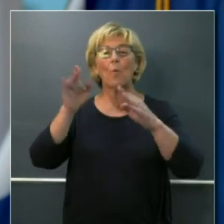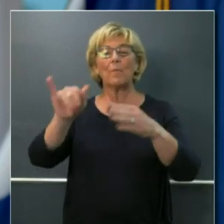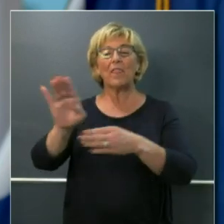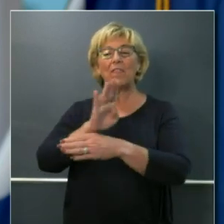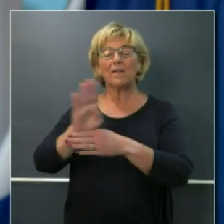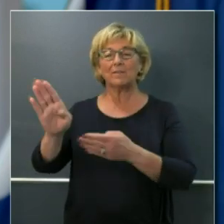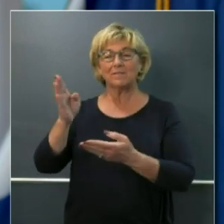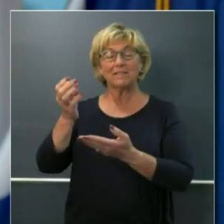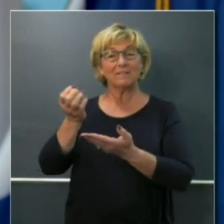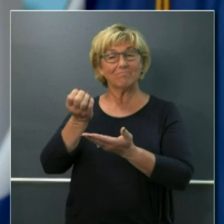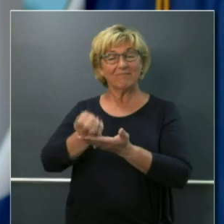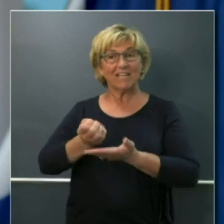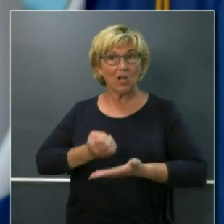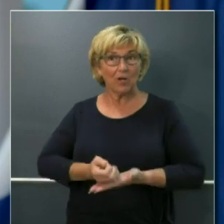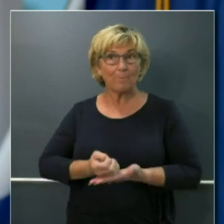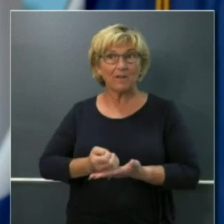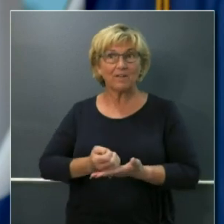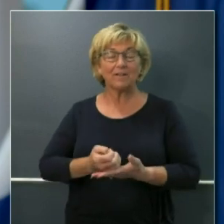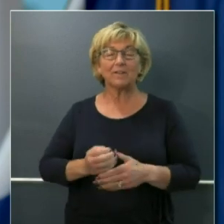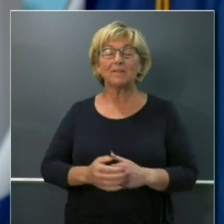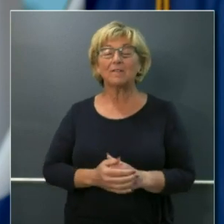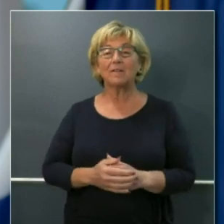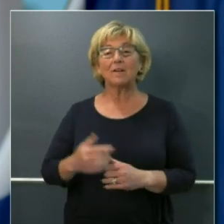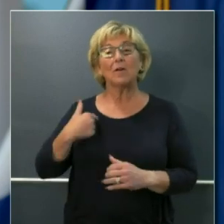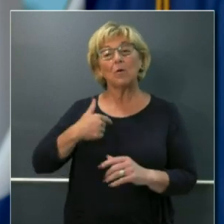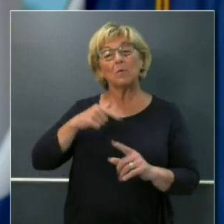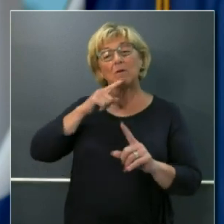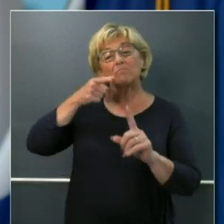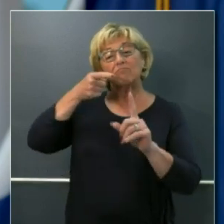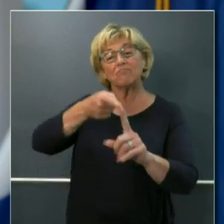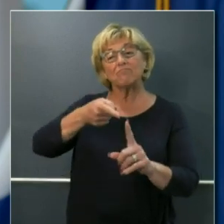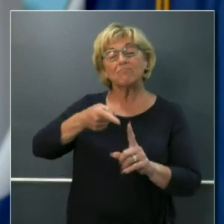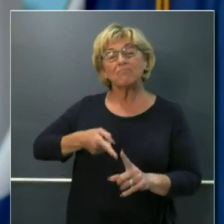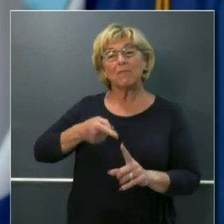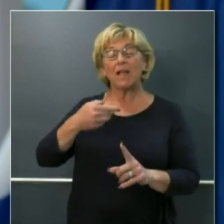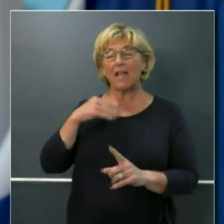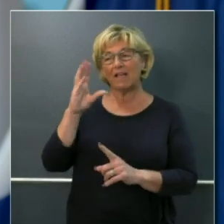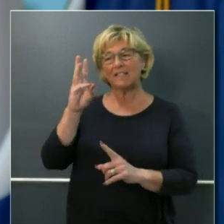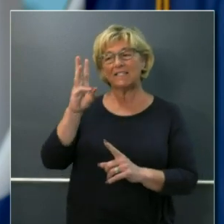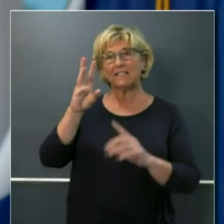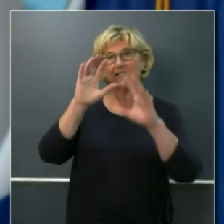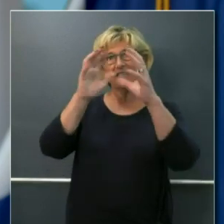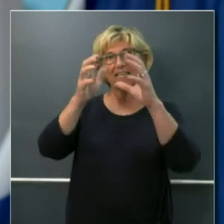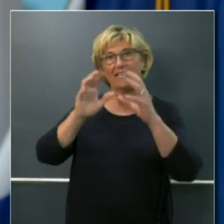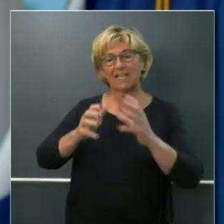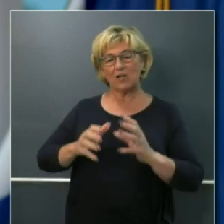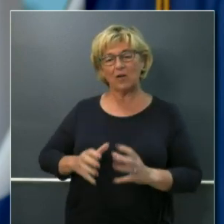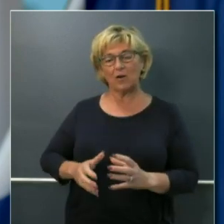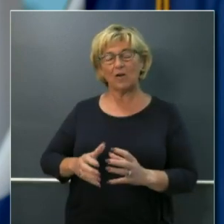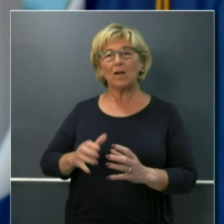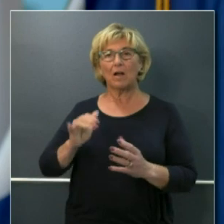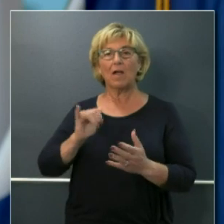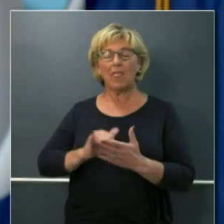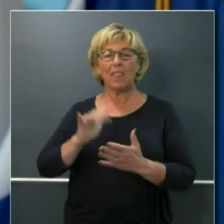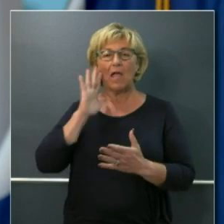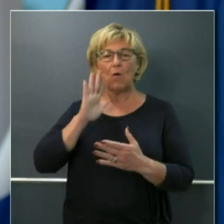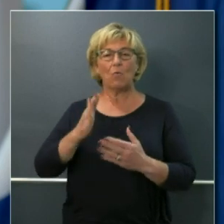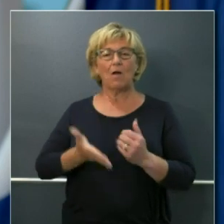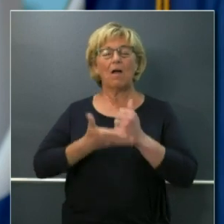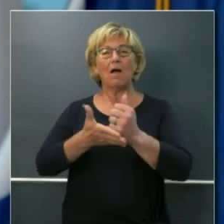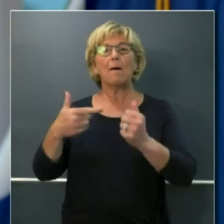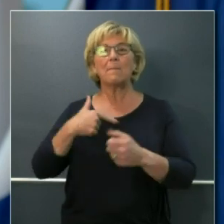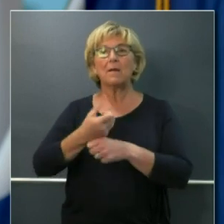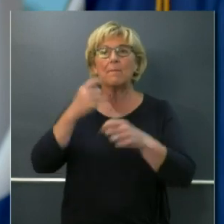and thoughtful approach. We specifically put forth 6 indicators that will drive our